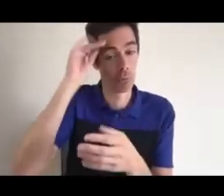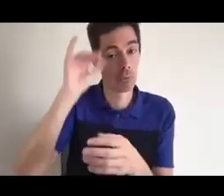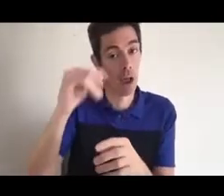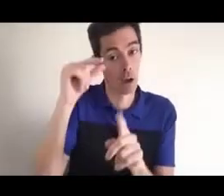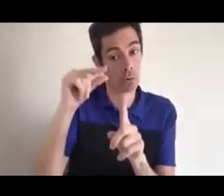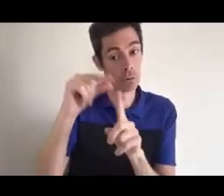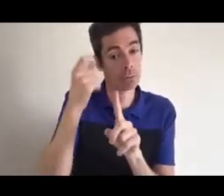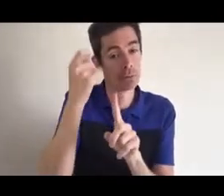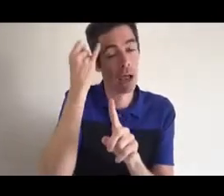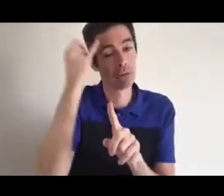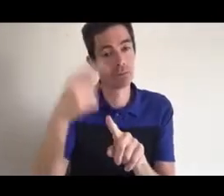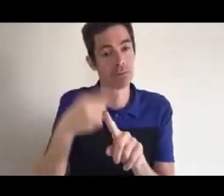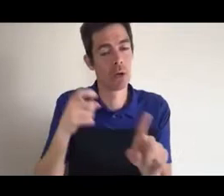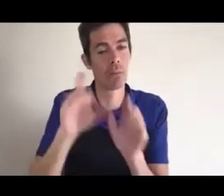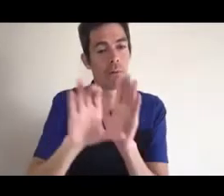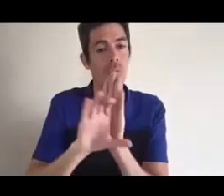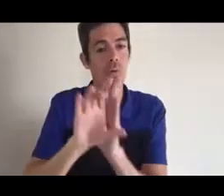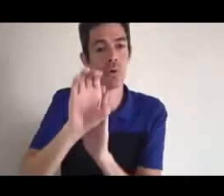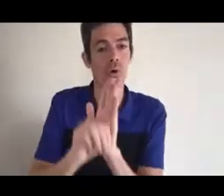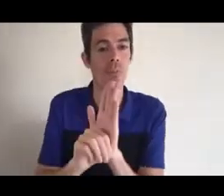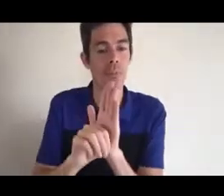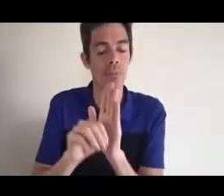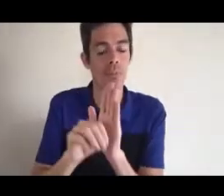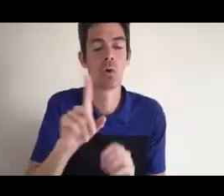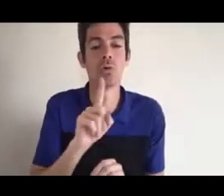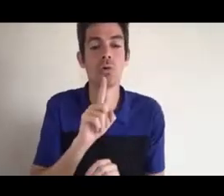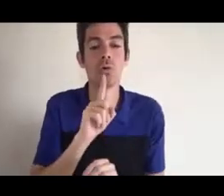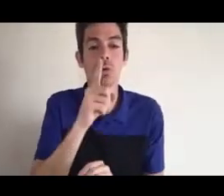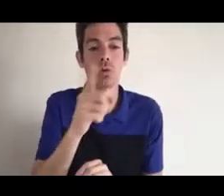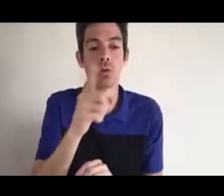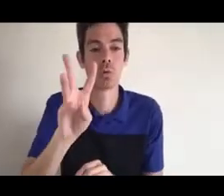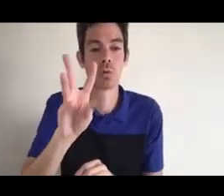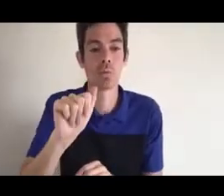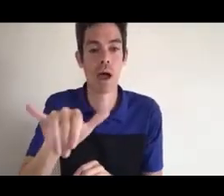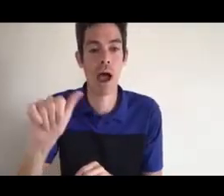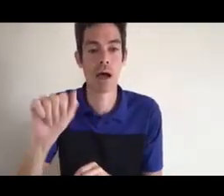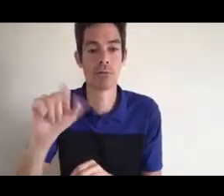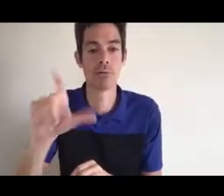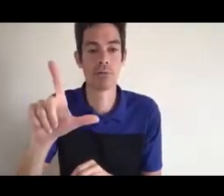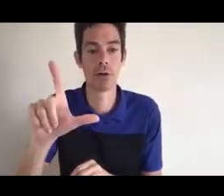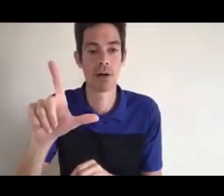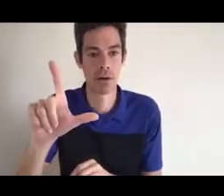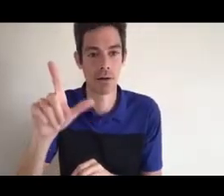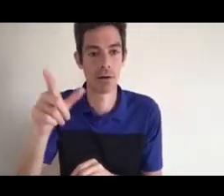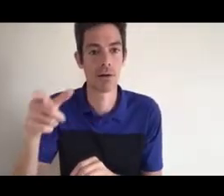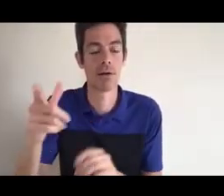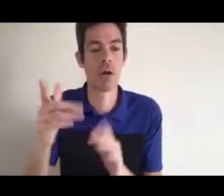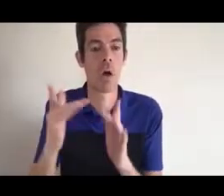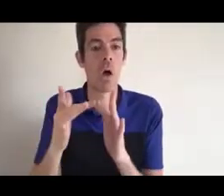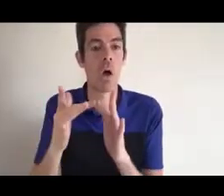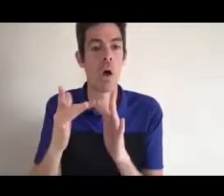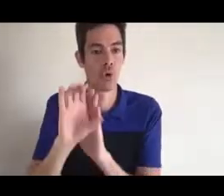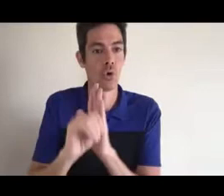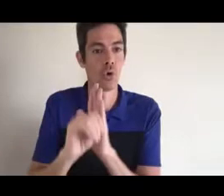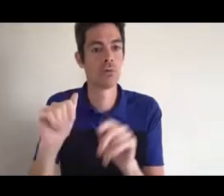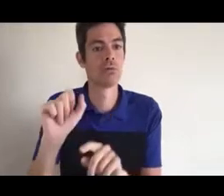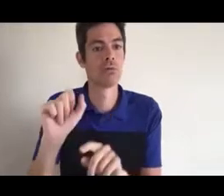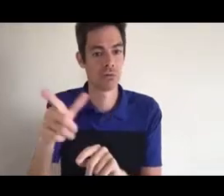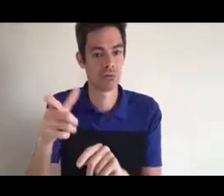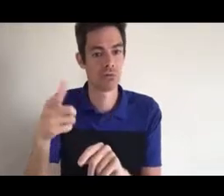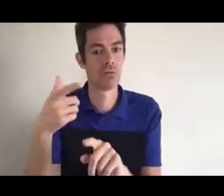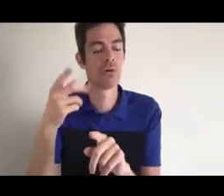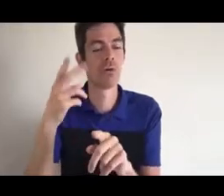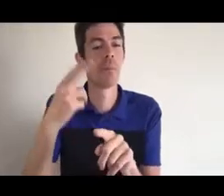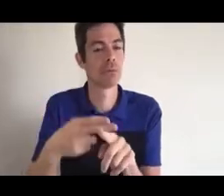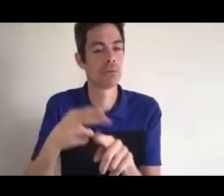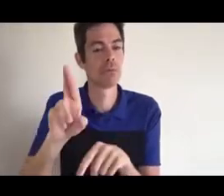referent. I learned that term and that idea from a curriculum called True Way ASL.